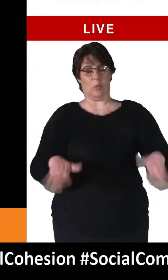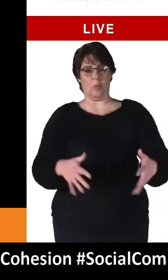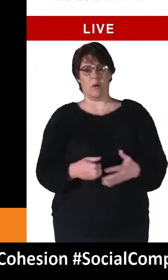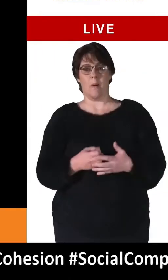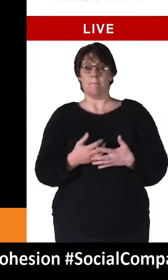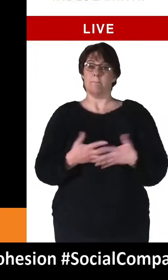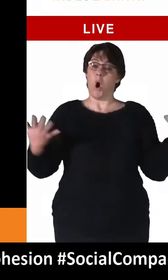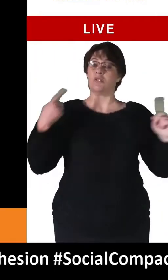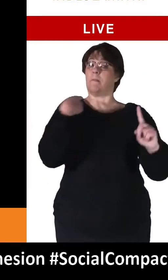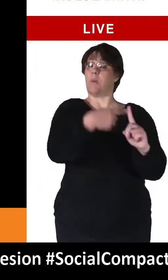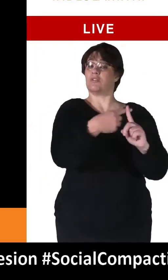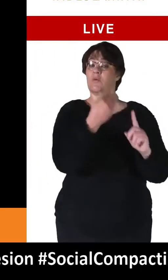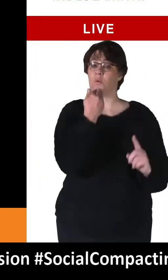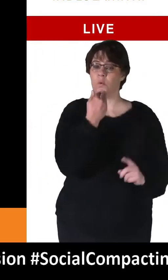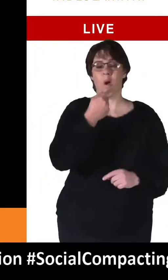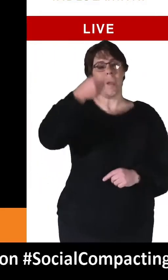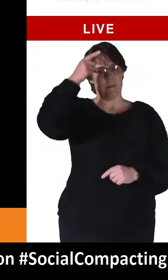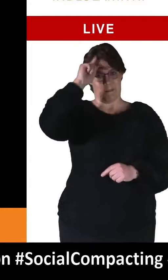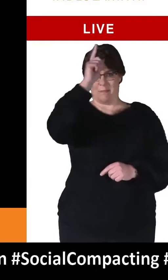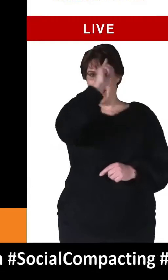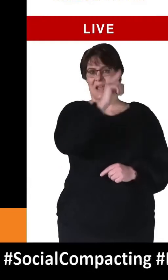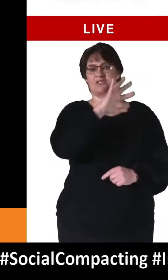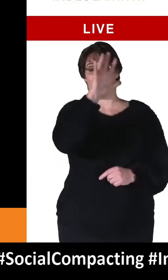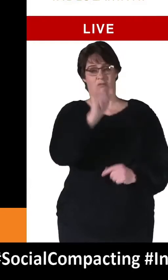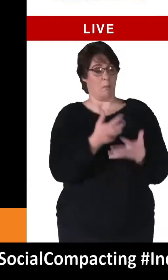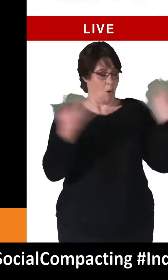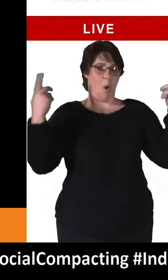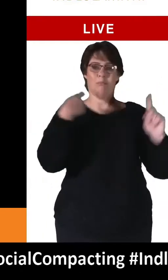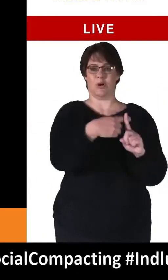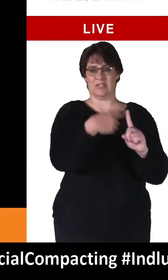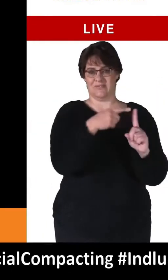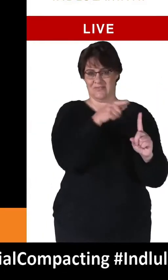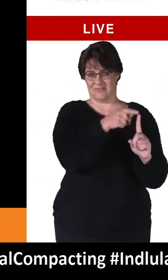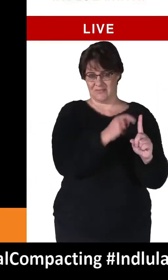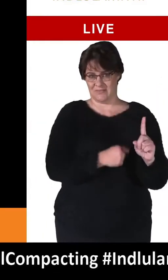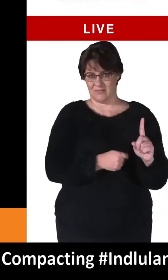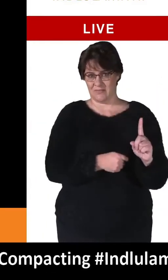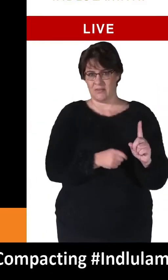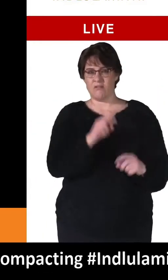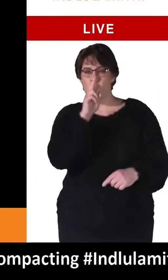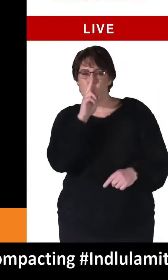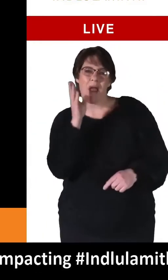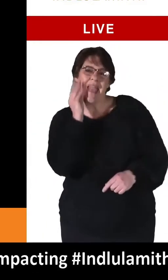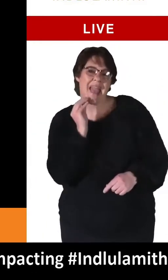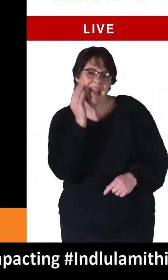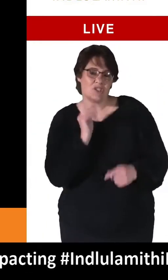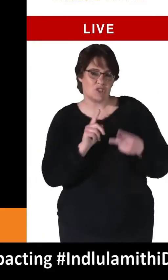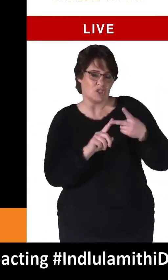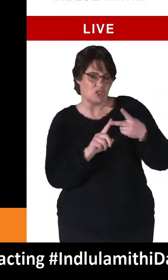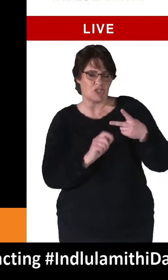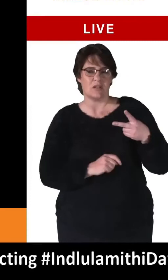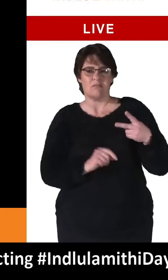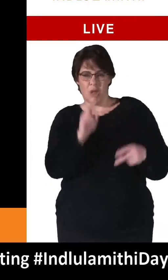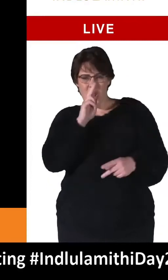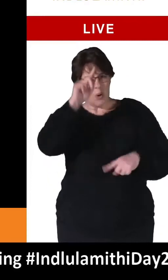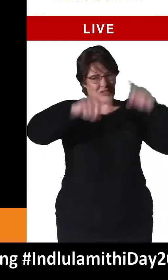most optimistic? Black South Africans, by far. If we look at it by age, again,